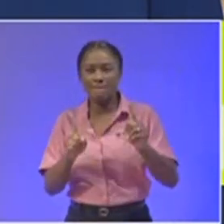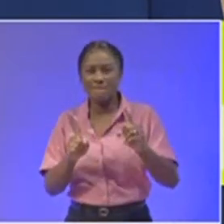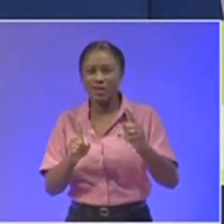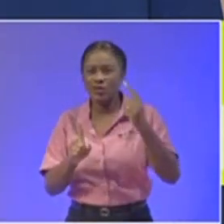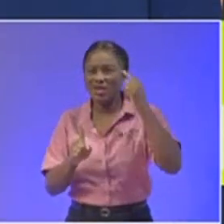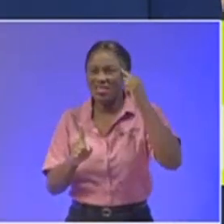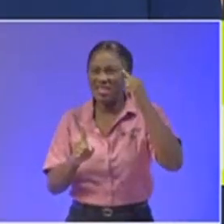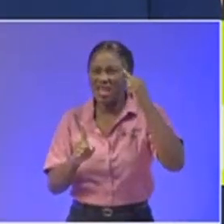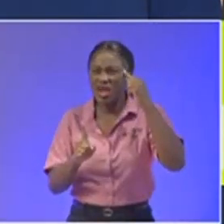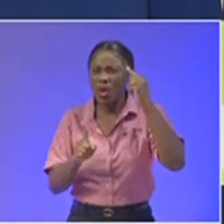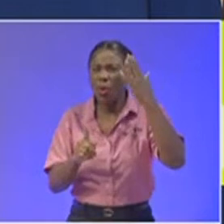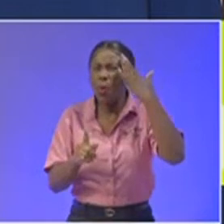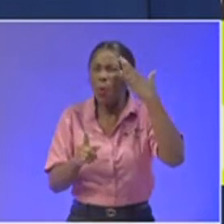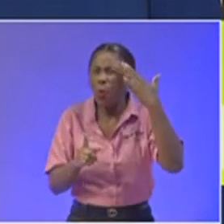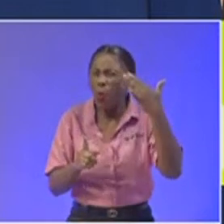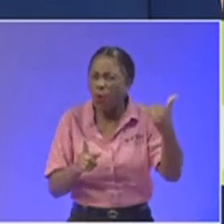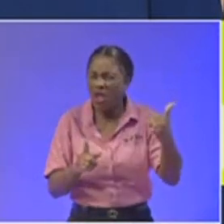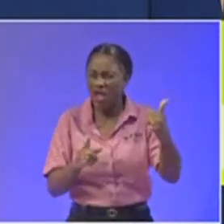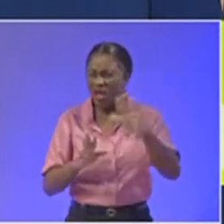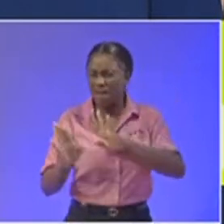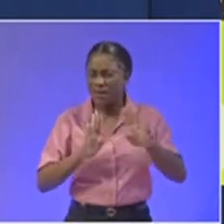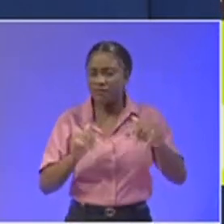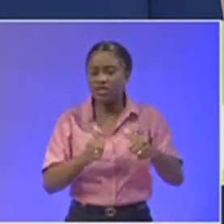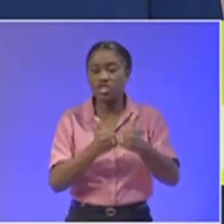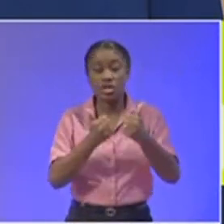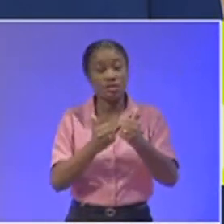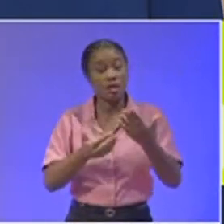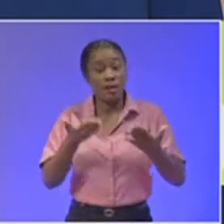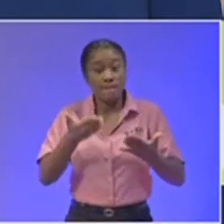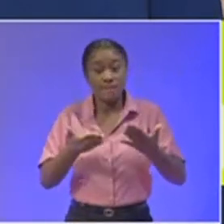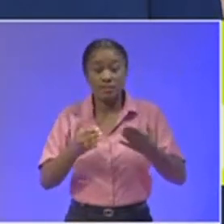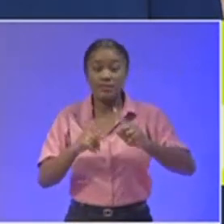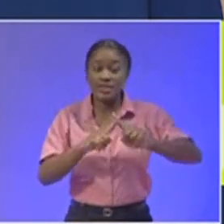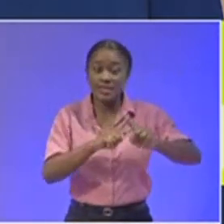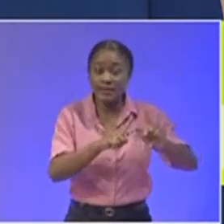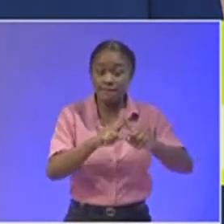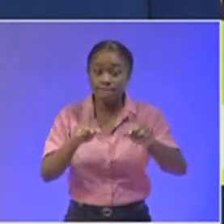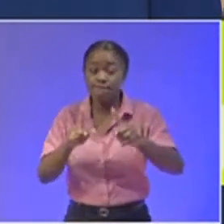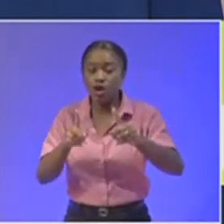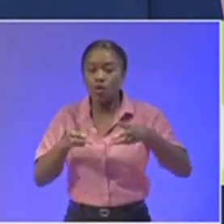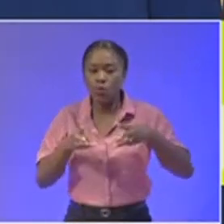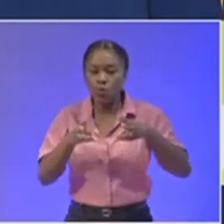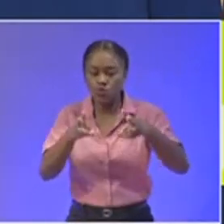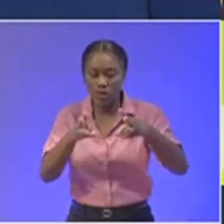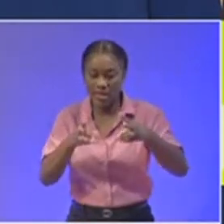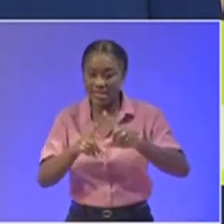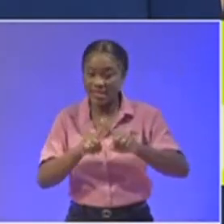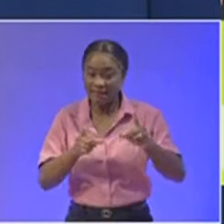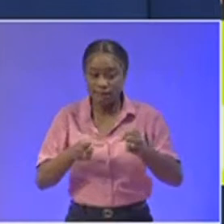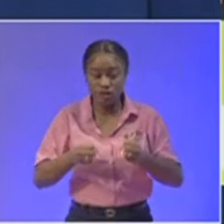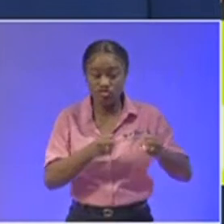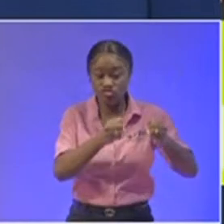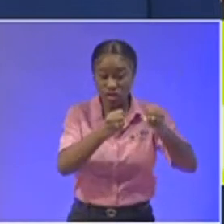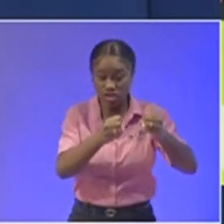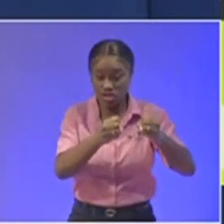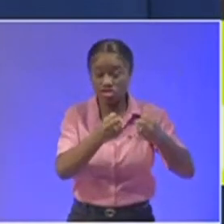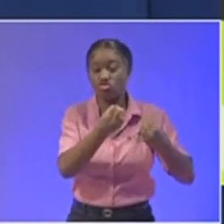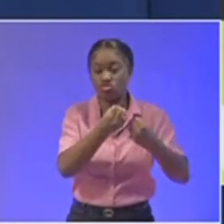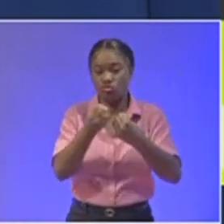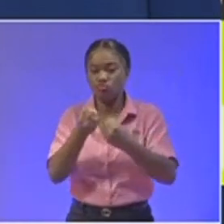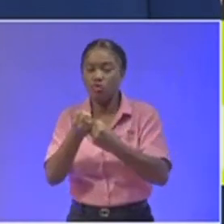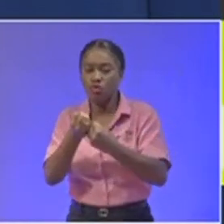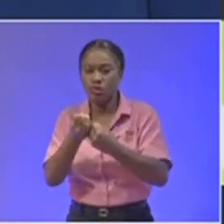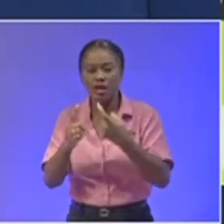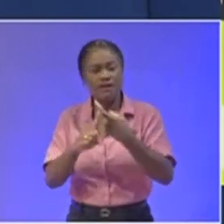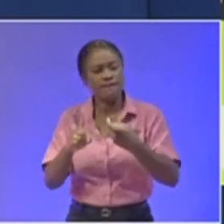or underlying those behavioral challenges, they may require different levels of support from one or more staff member within